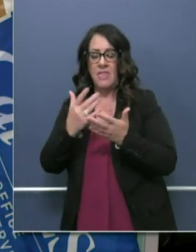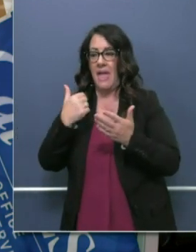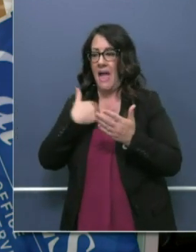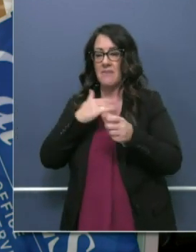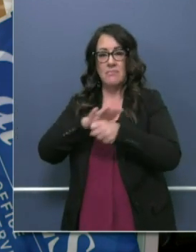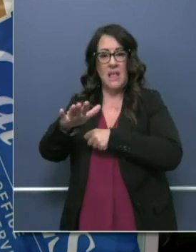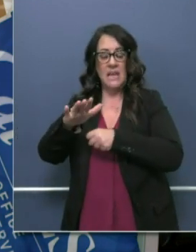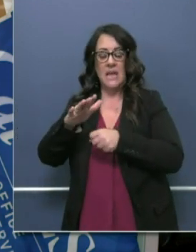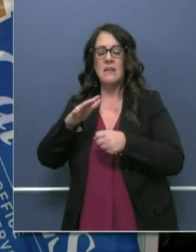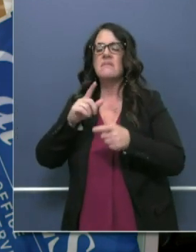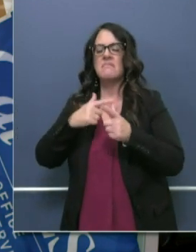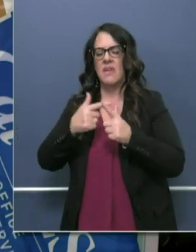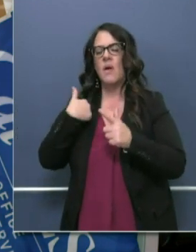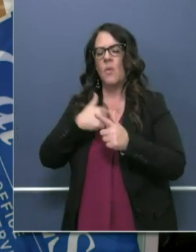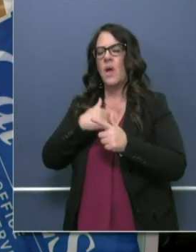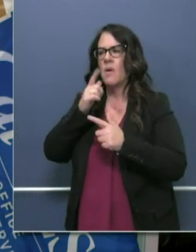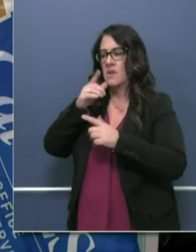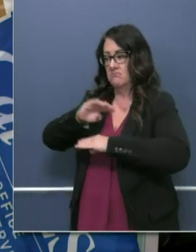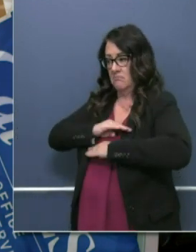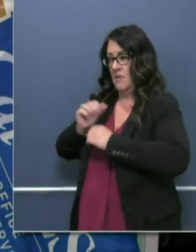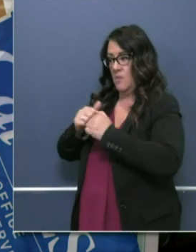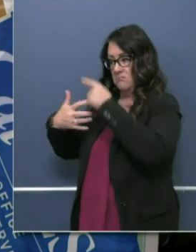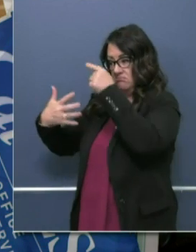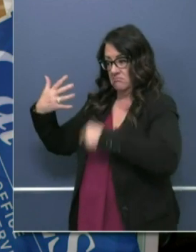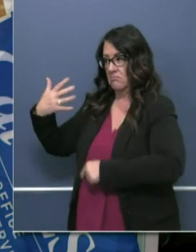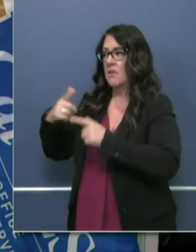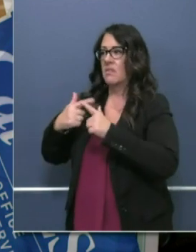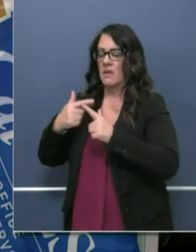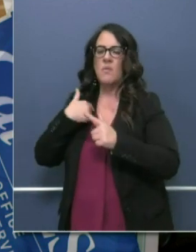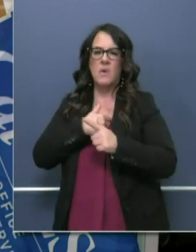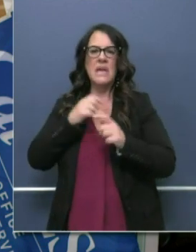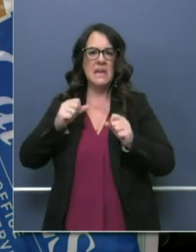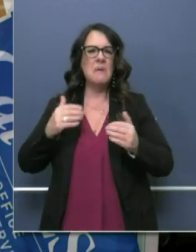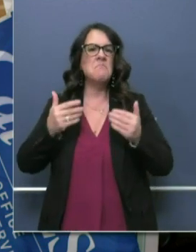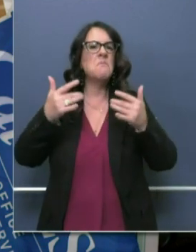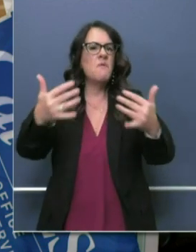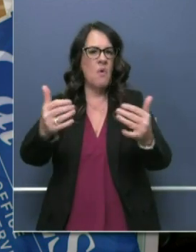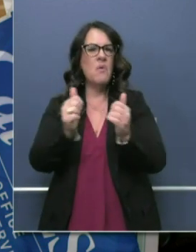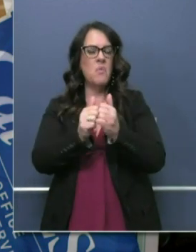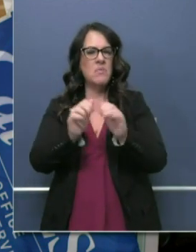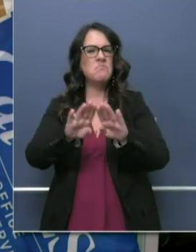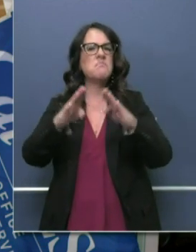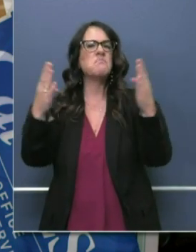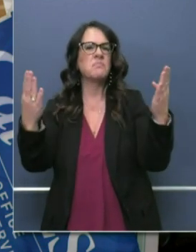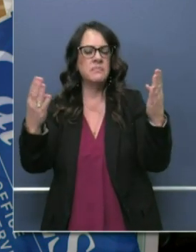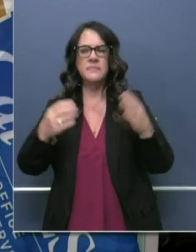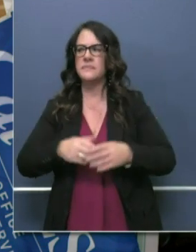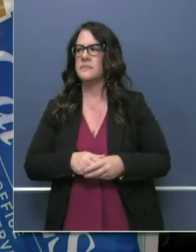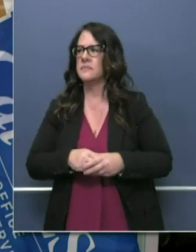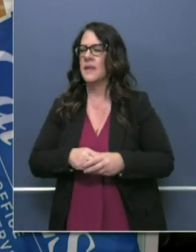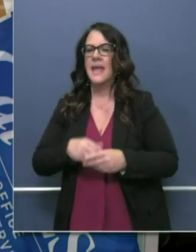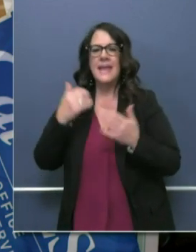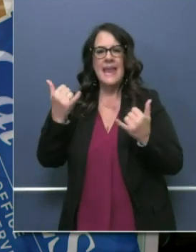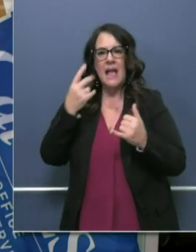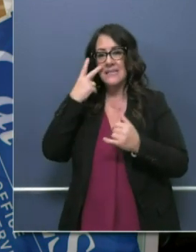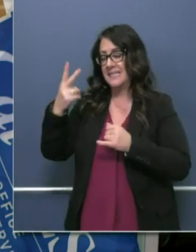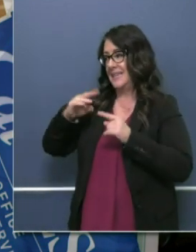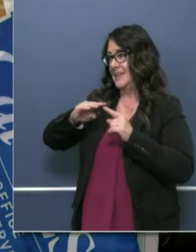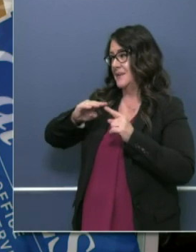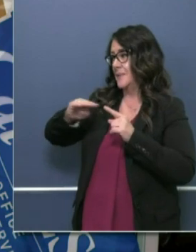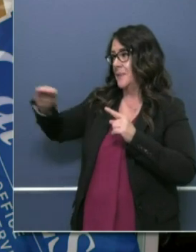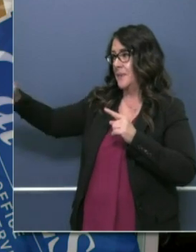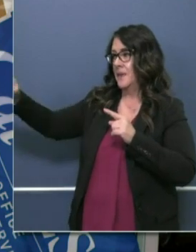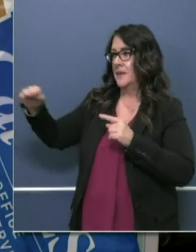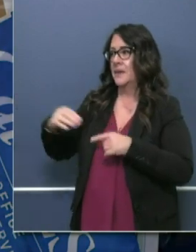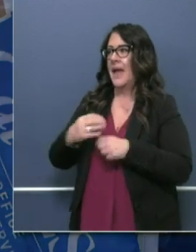we've showed you. This is how we're understanding how it's affecting our state at large. We're looking at the number of hospitalizations of people who have